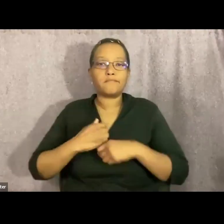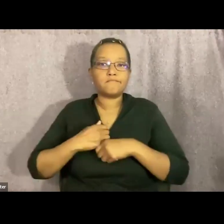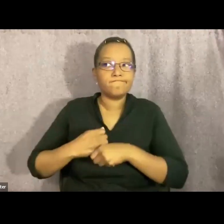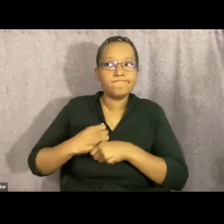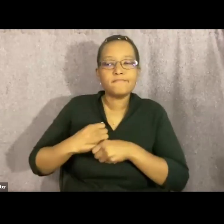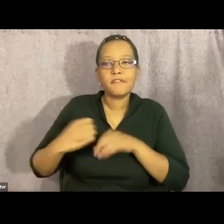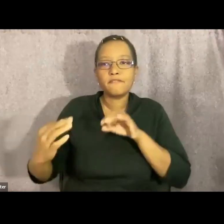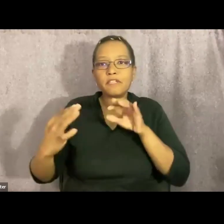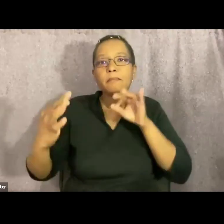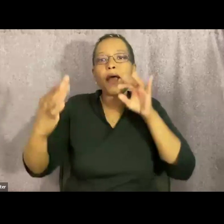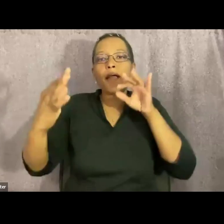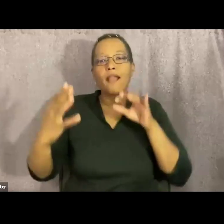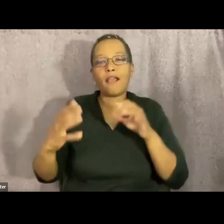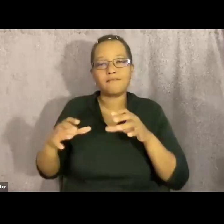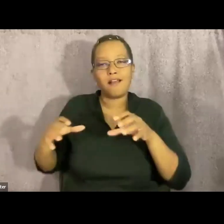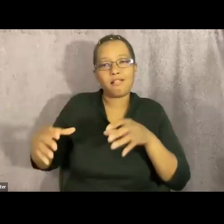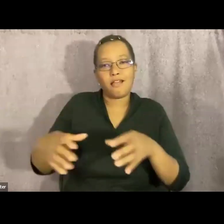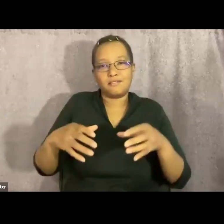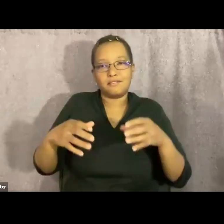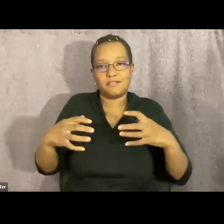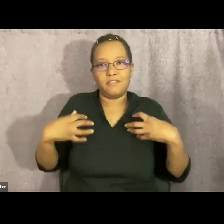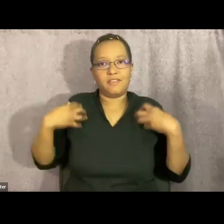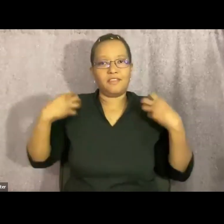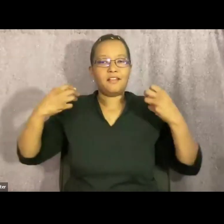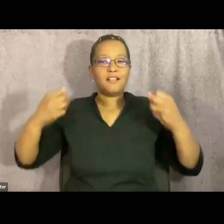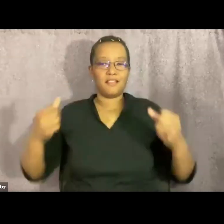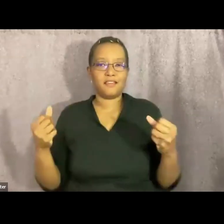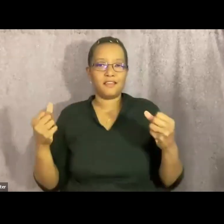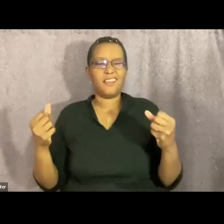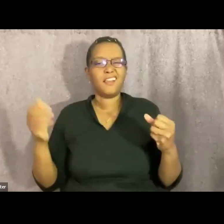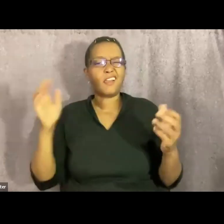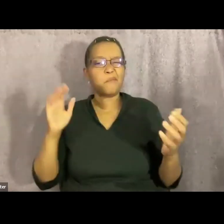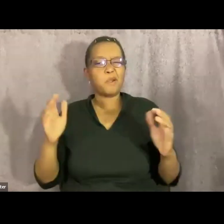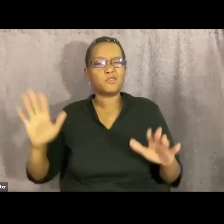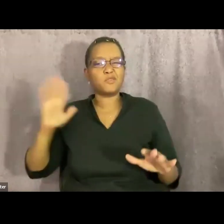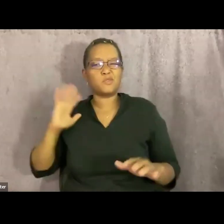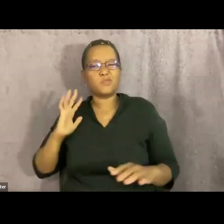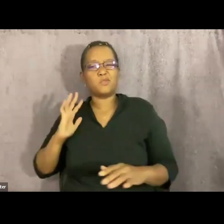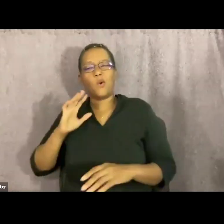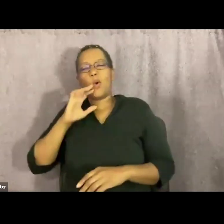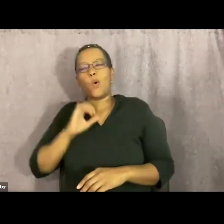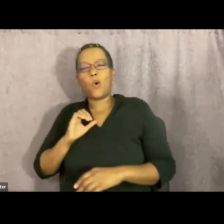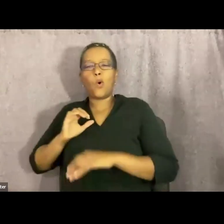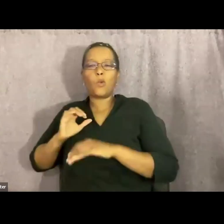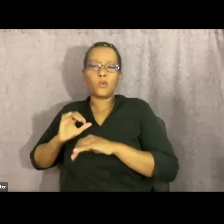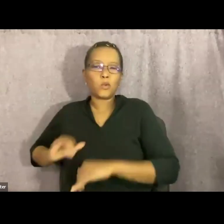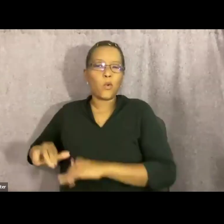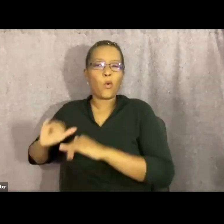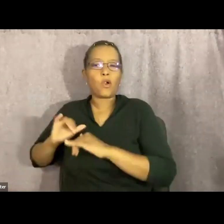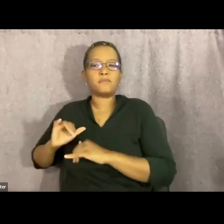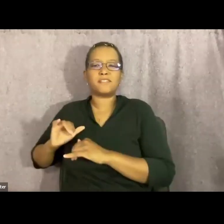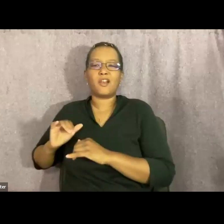and collective healing, as opposed to antiquated norms rooted in